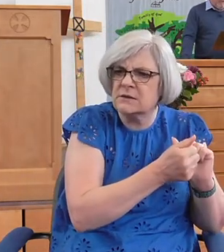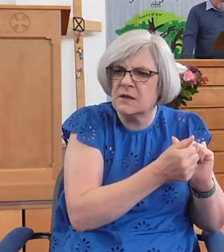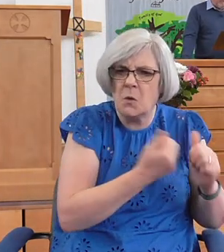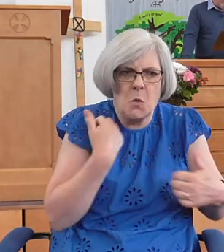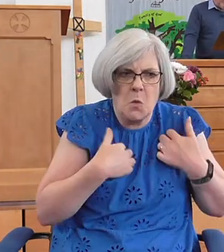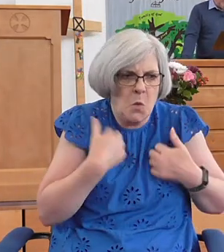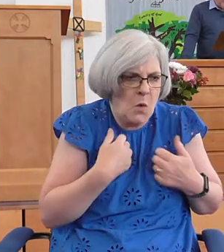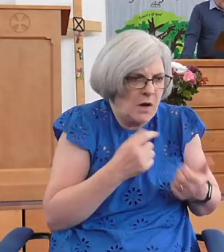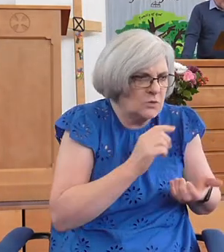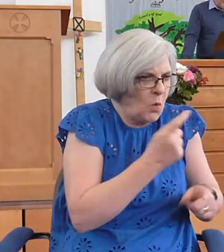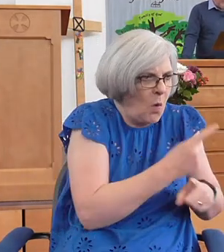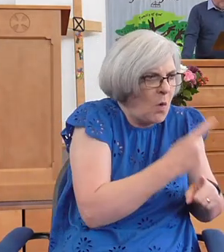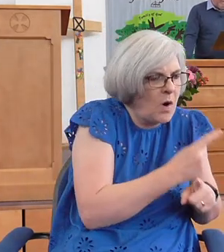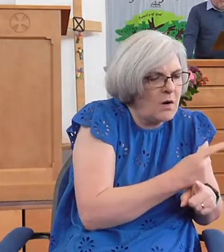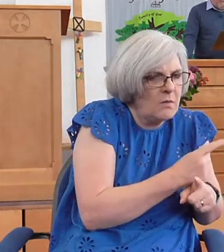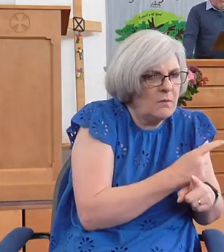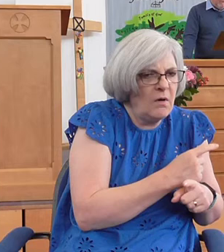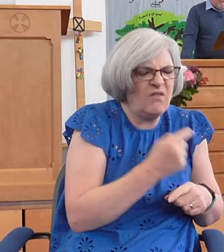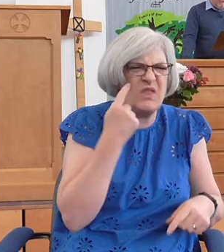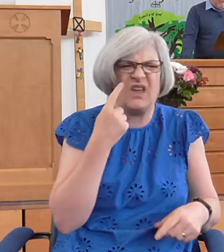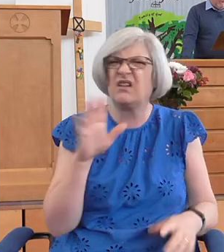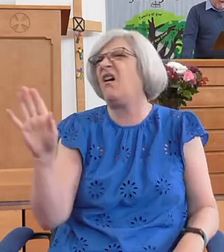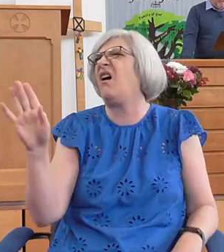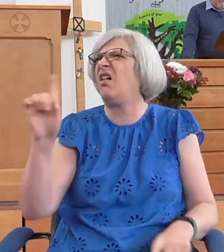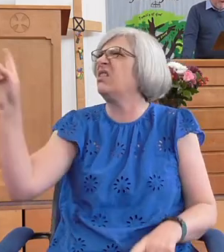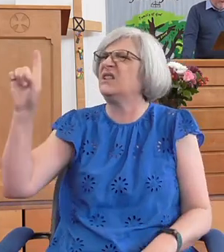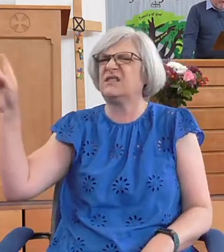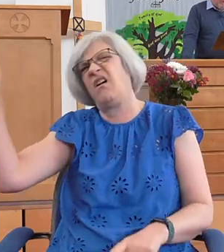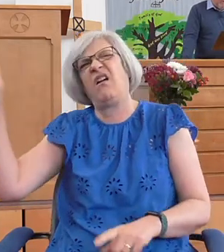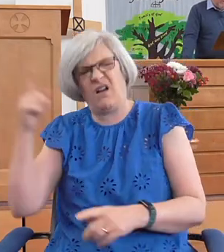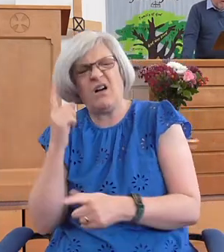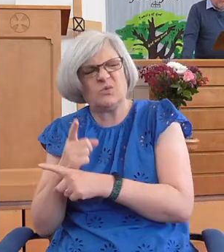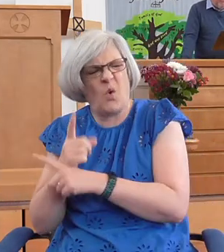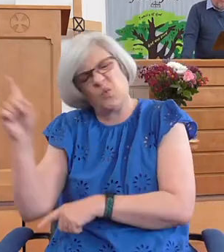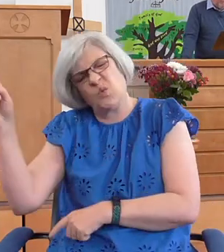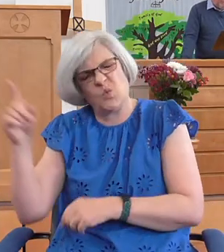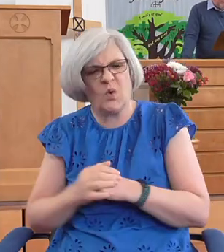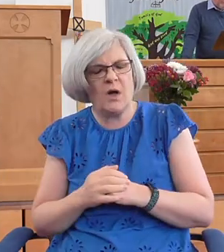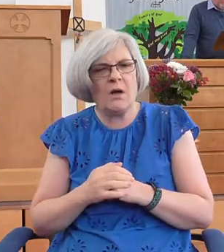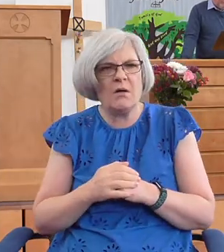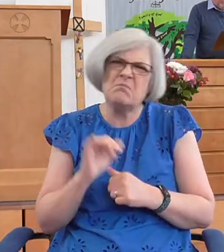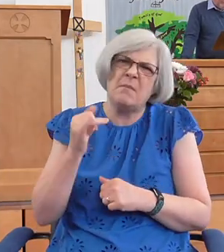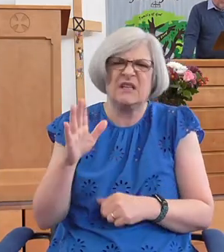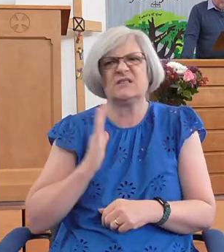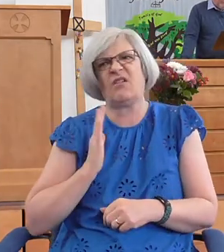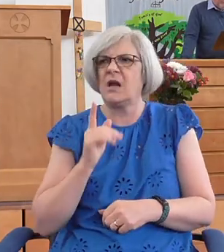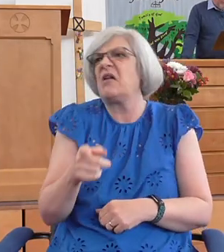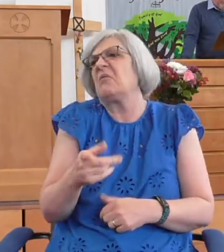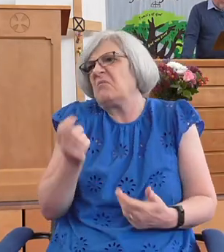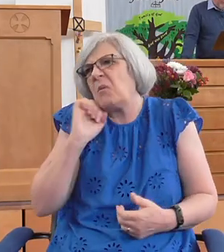Or have we made you an afterthought, except maybe on a Sunday?